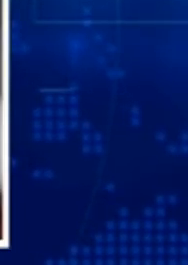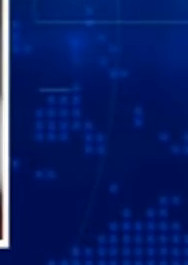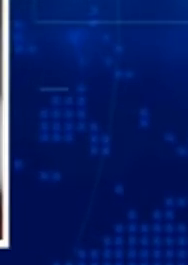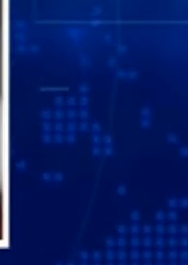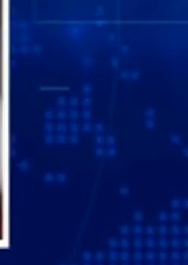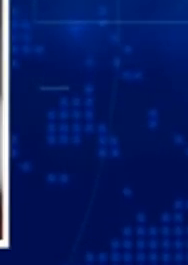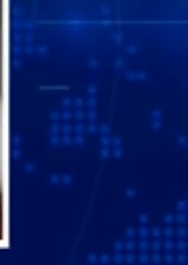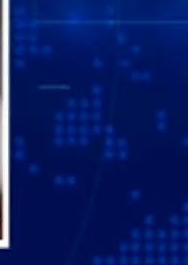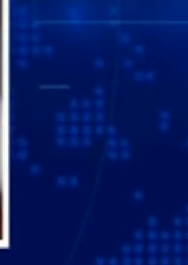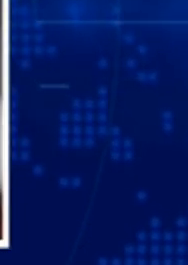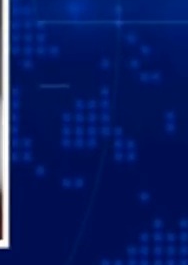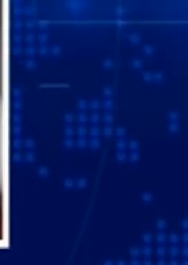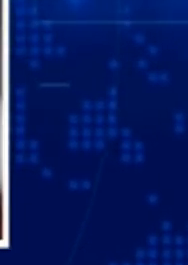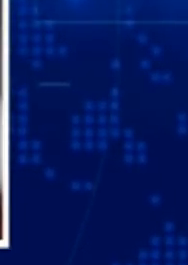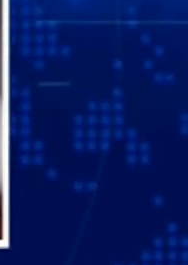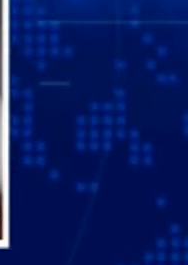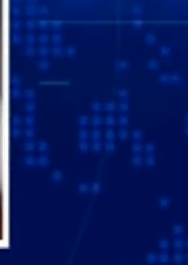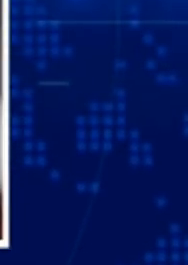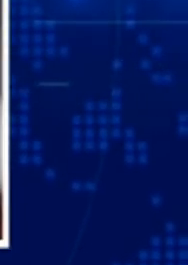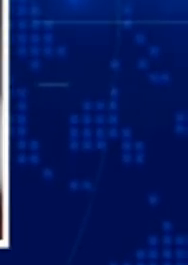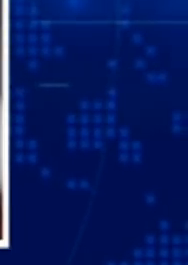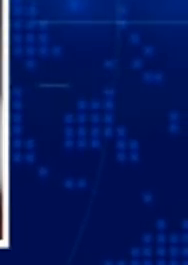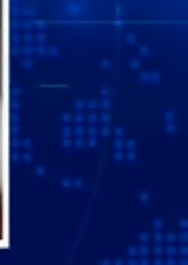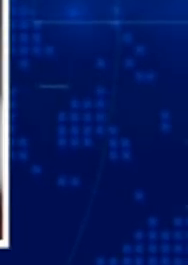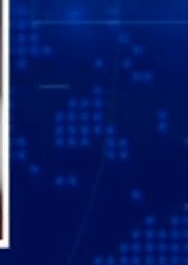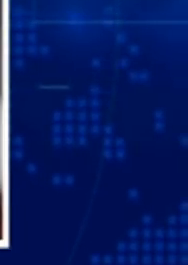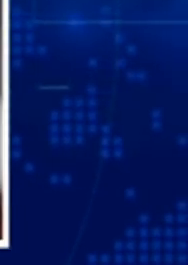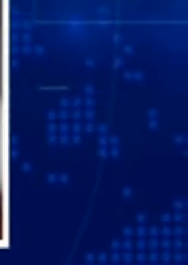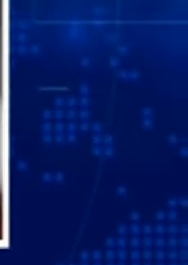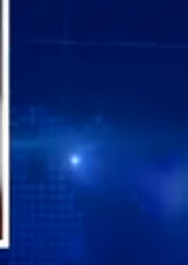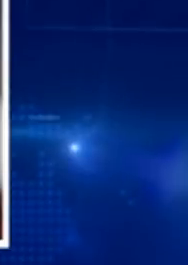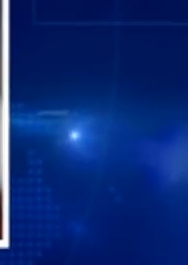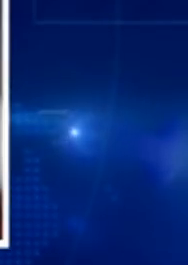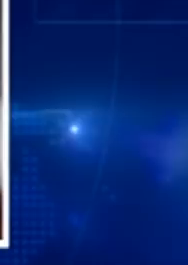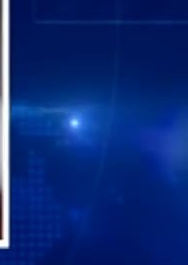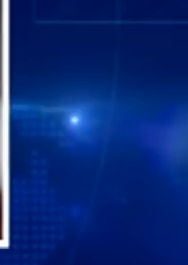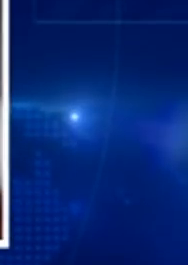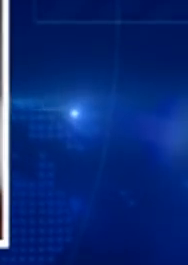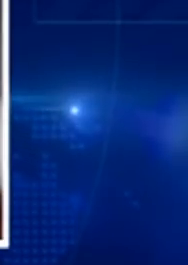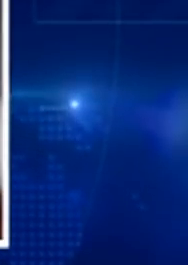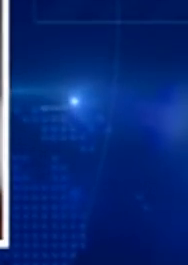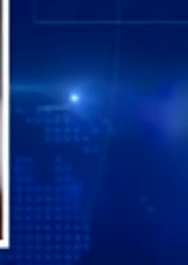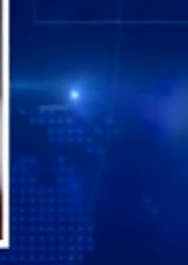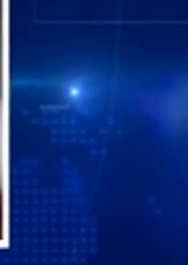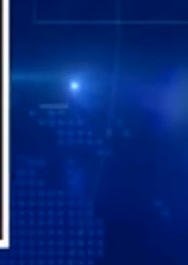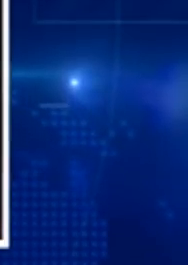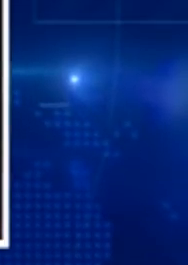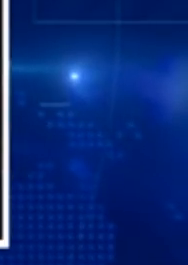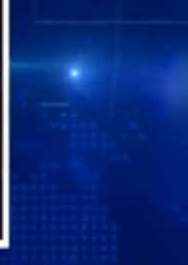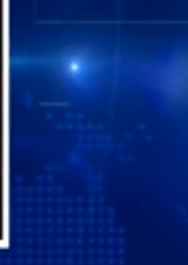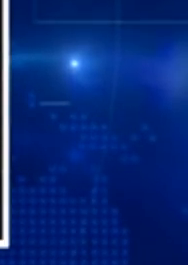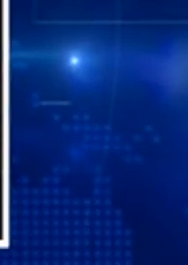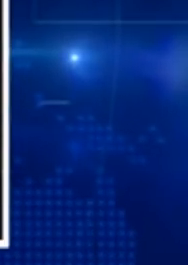NGOs. I just want to find out from you if you have got all the documents which have been uploaded